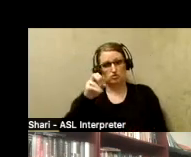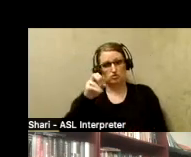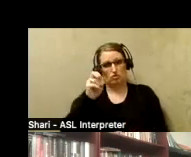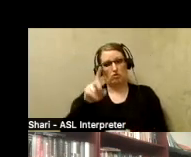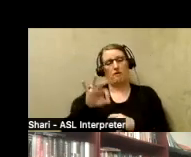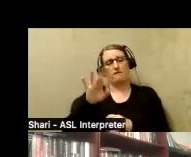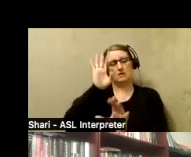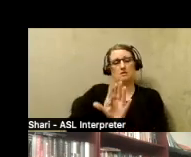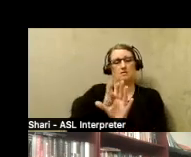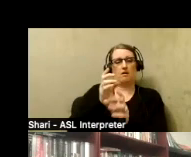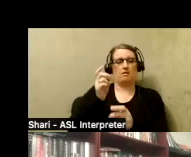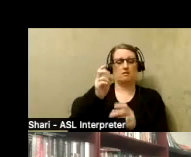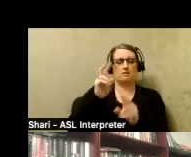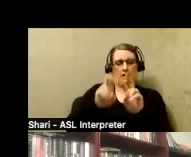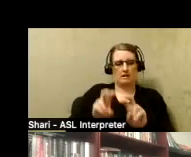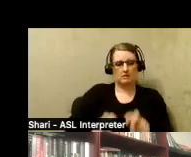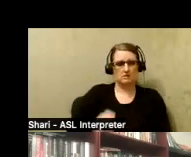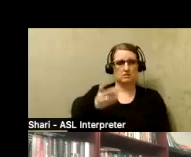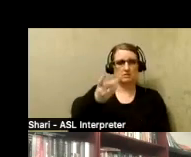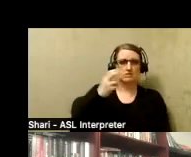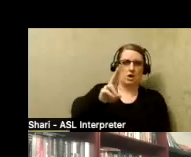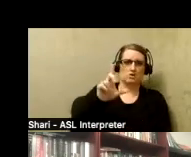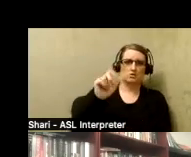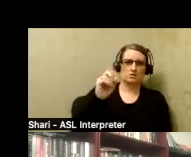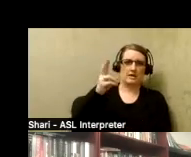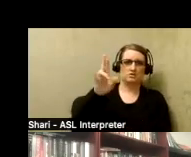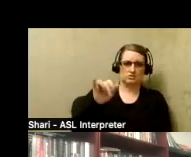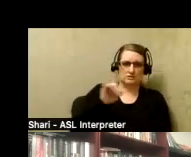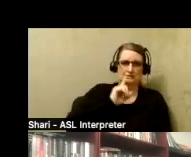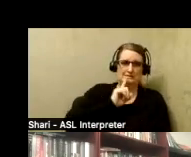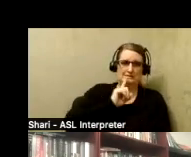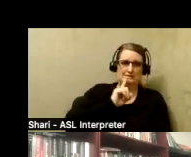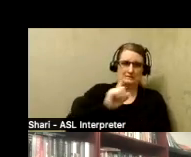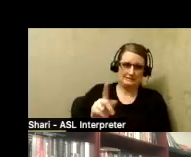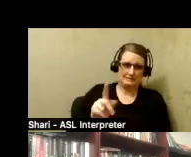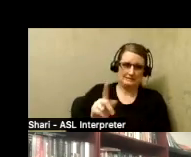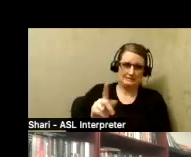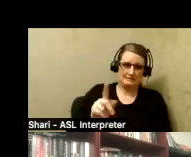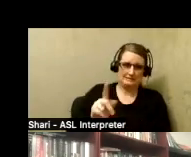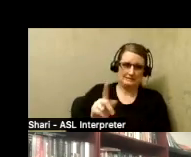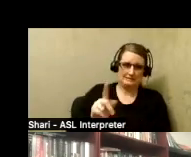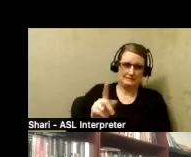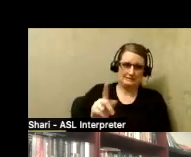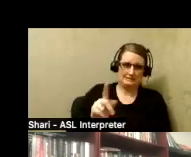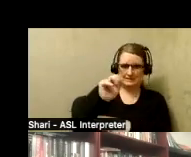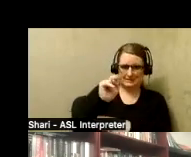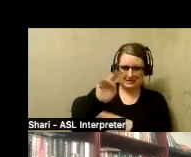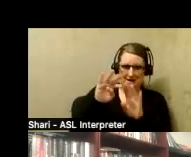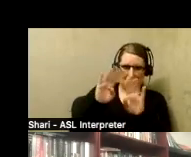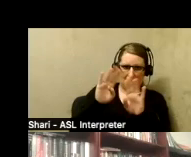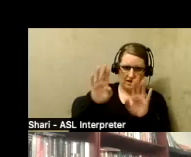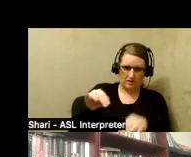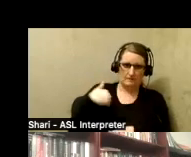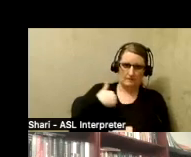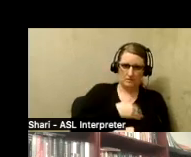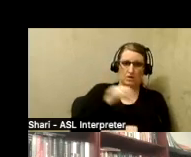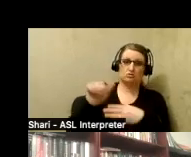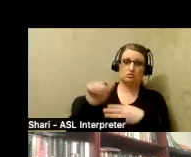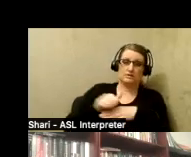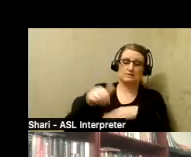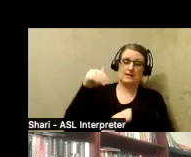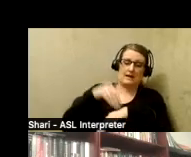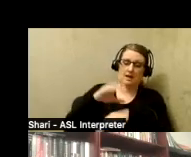Psychoanalysis. Dr. Christopher Landry is a psychiatrist at Fountain House, member. He had trained at